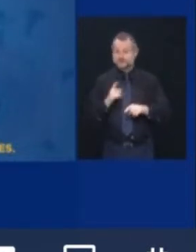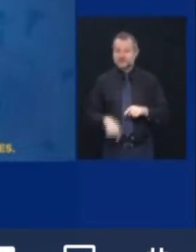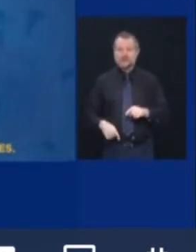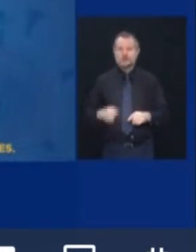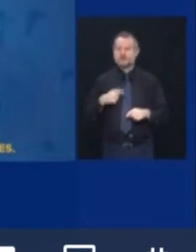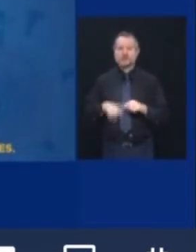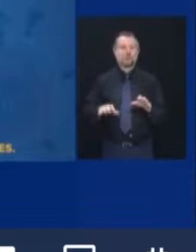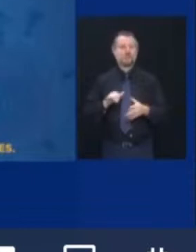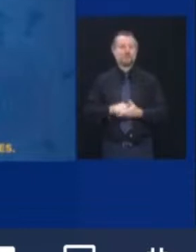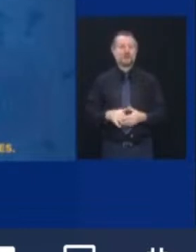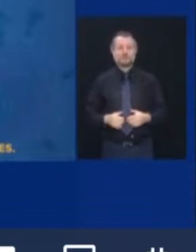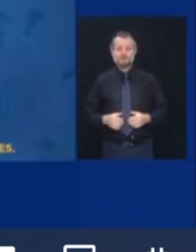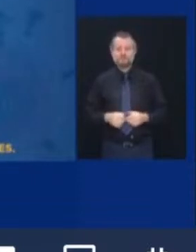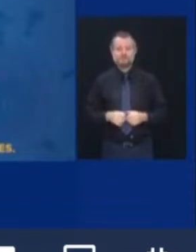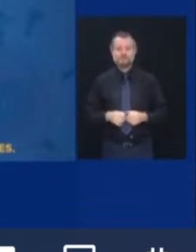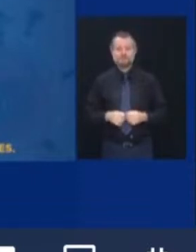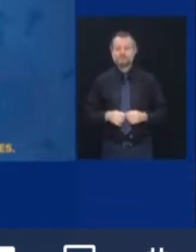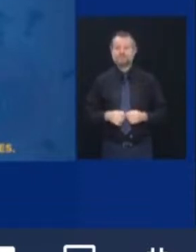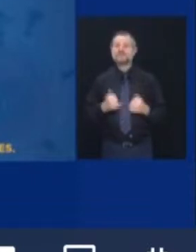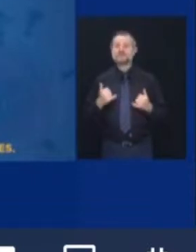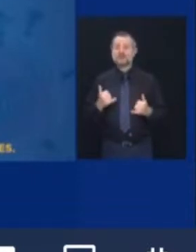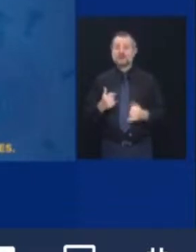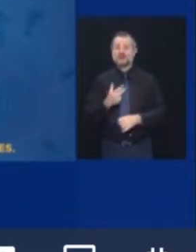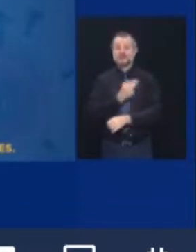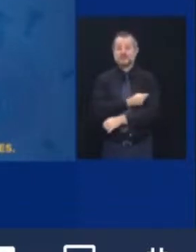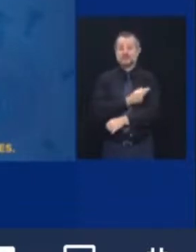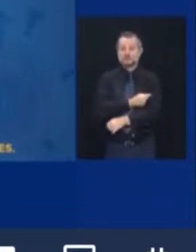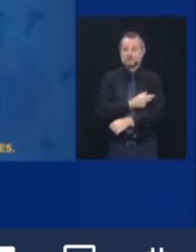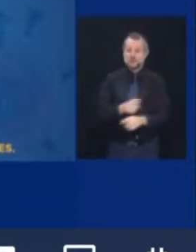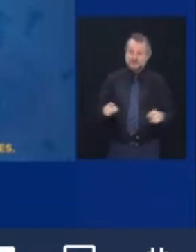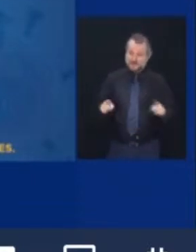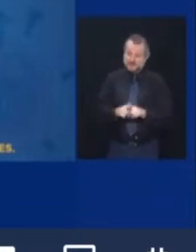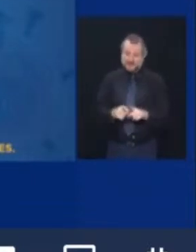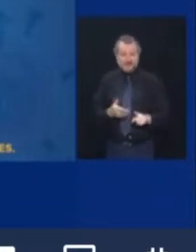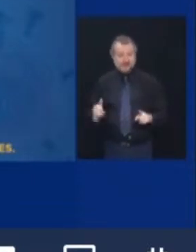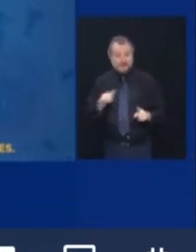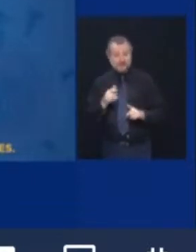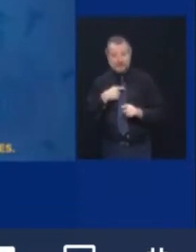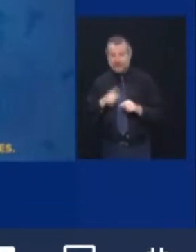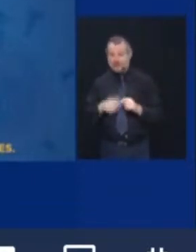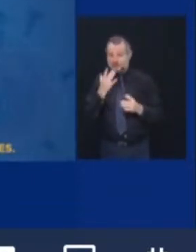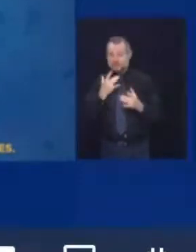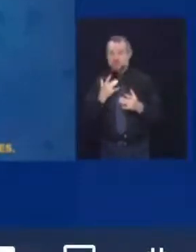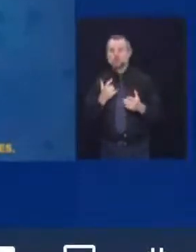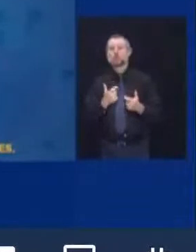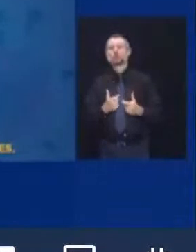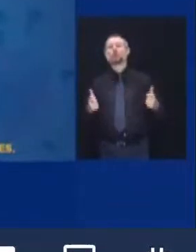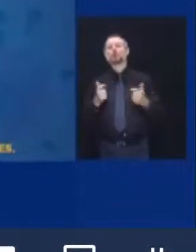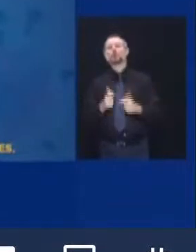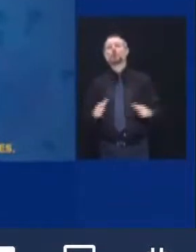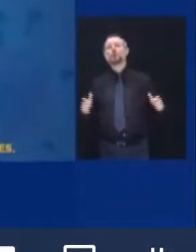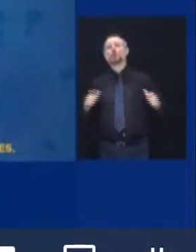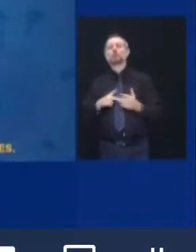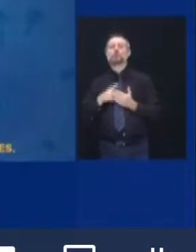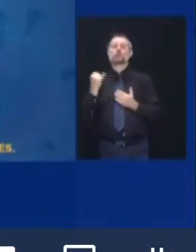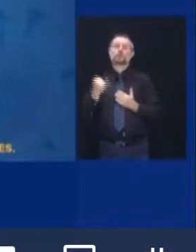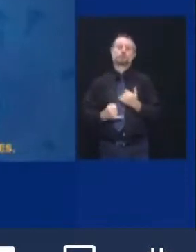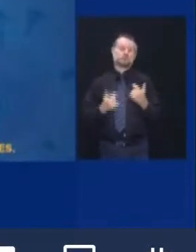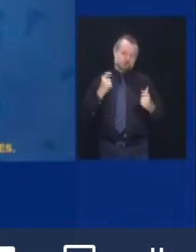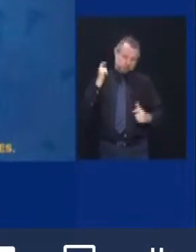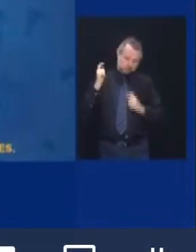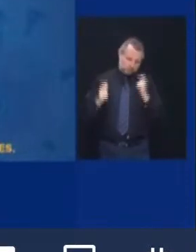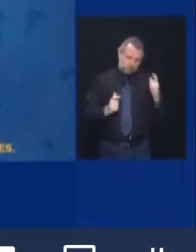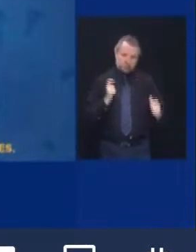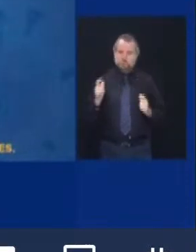work. This is a massive undertaking. What is the federal government going to